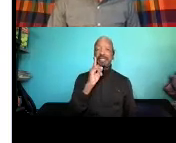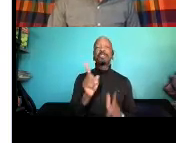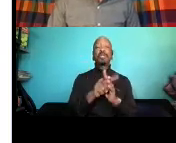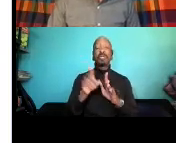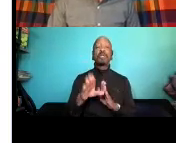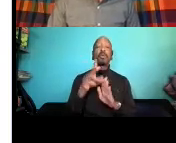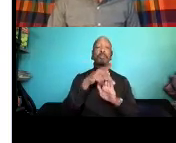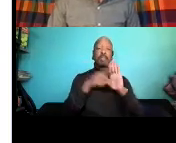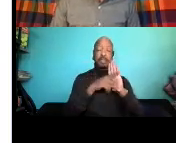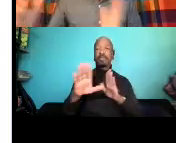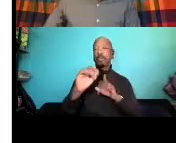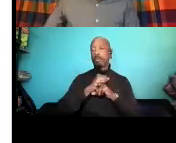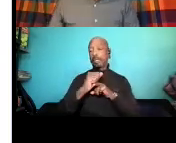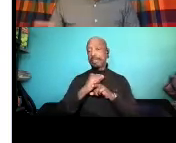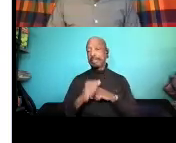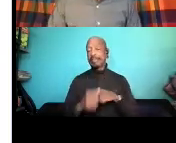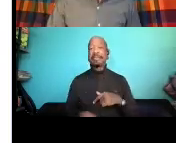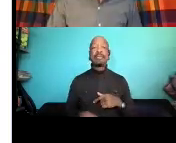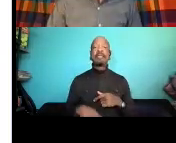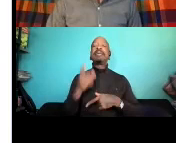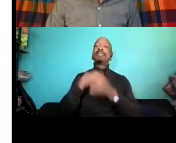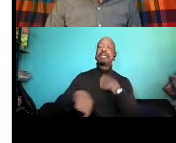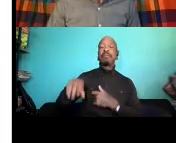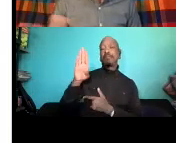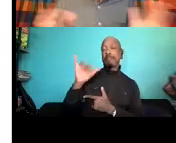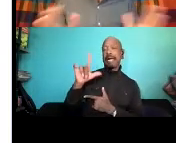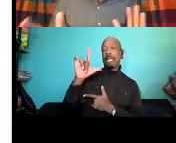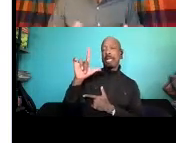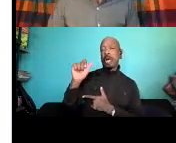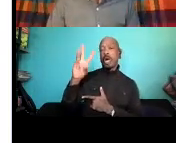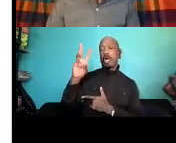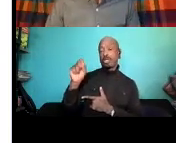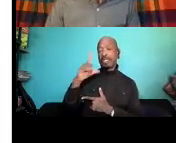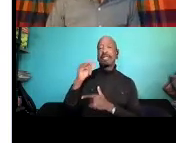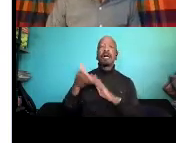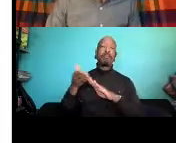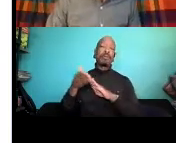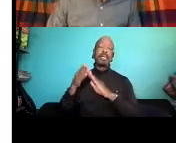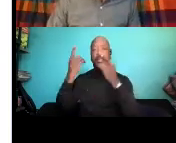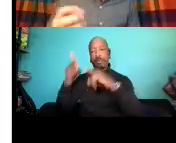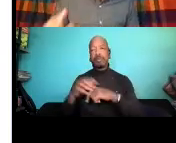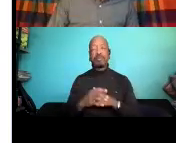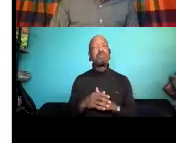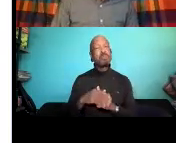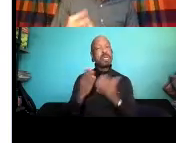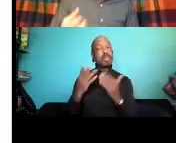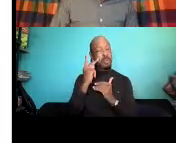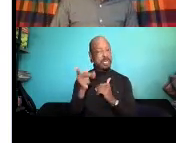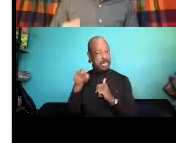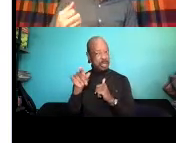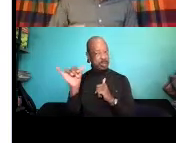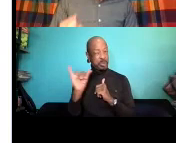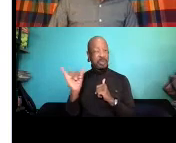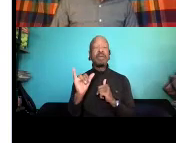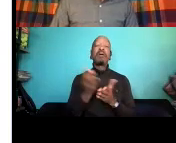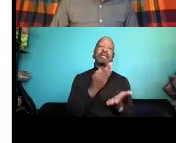policies and practices as opposed to your bylaws or operating agreement, although it can show up there too. And those financial and